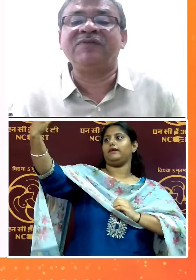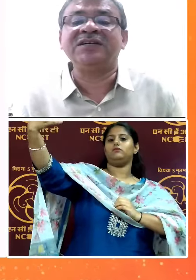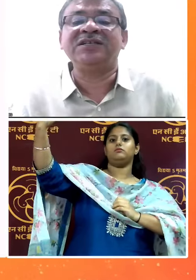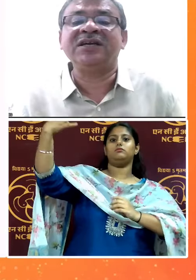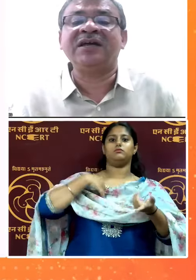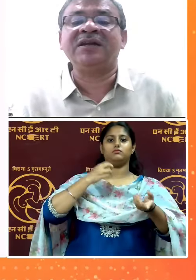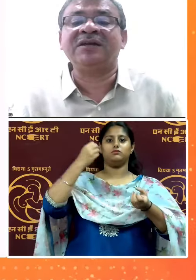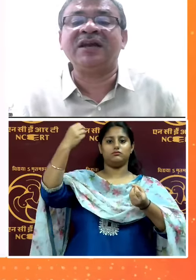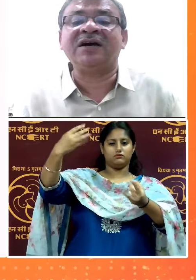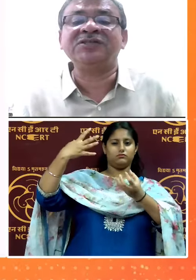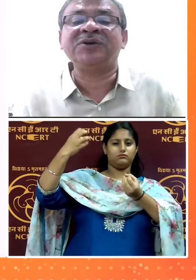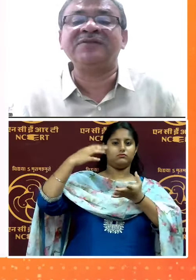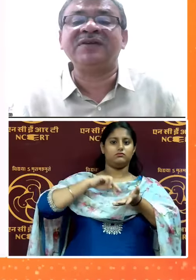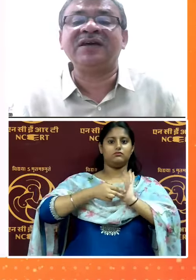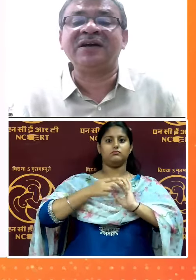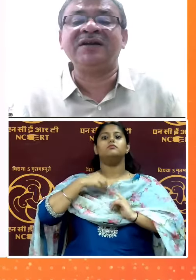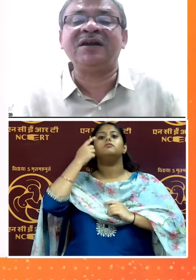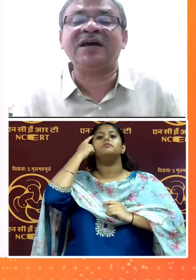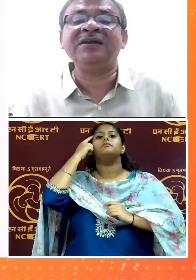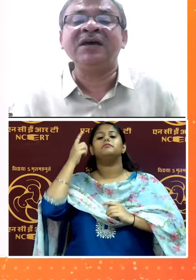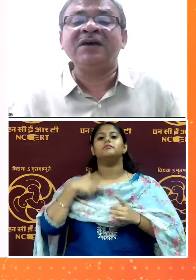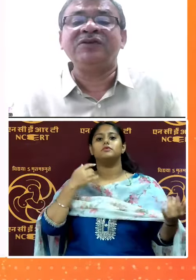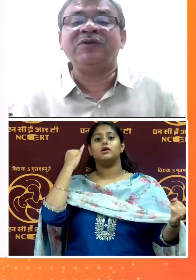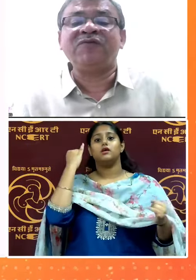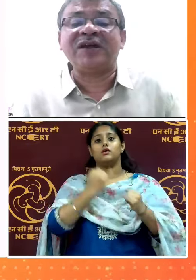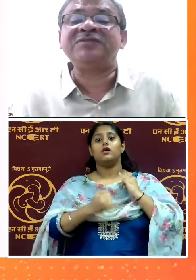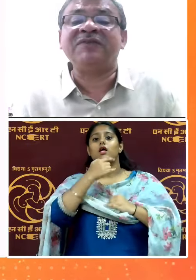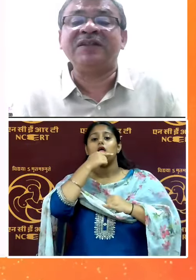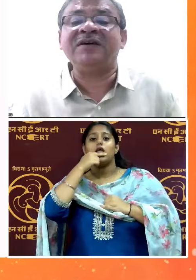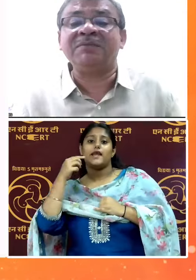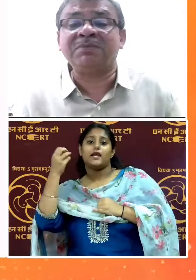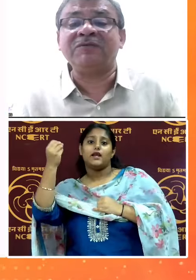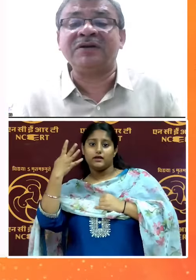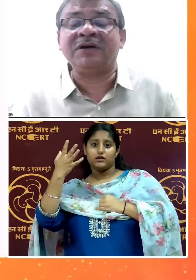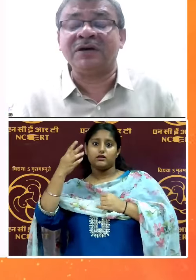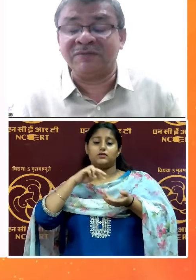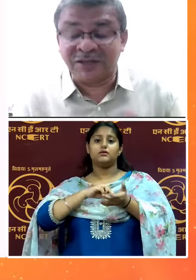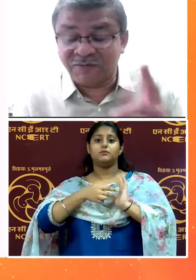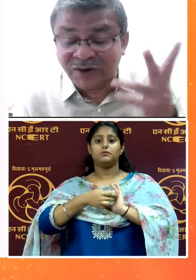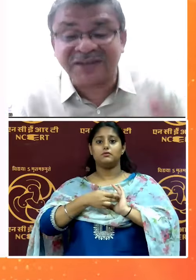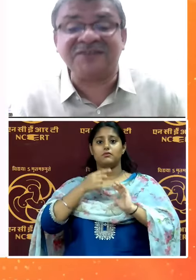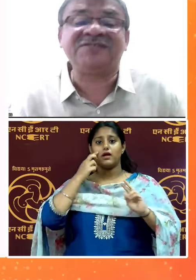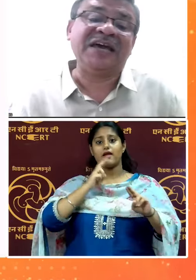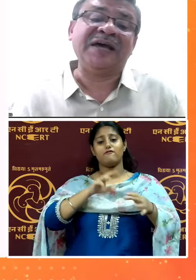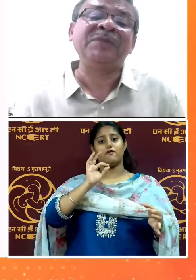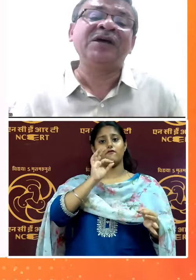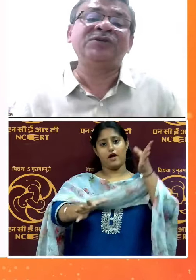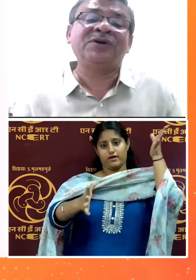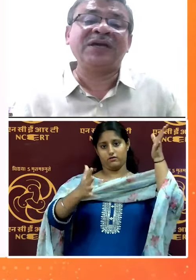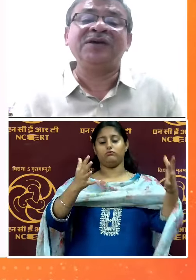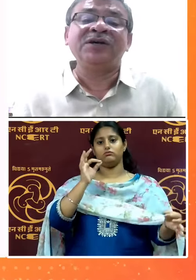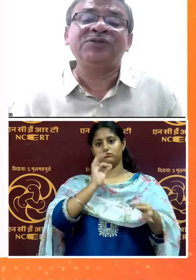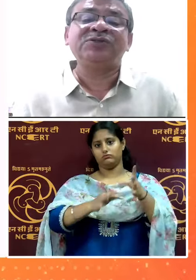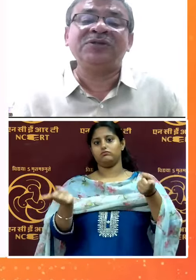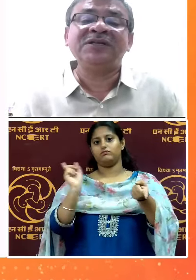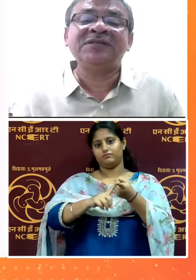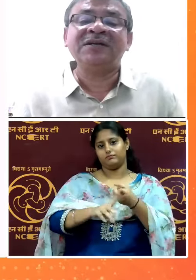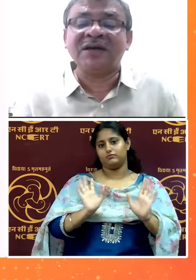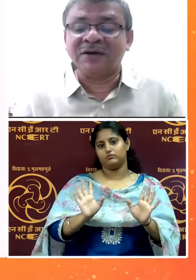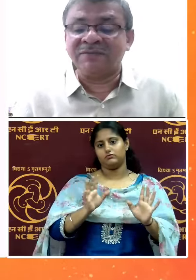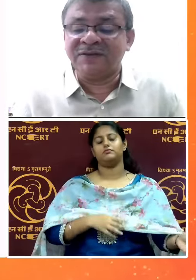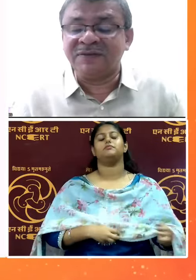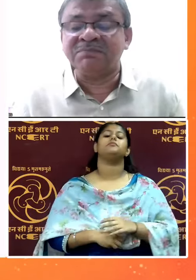starts flashing. And at the last, you can see a red light which will flash when the when the fire is fire is there. there, yeah. So